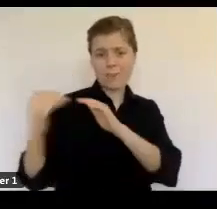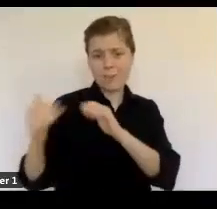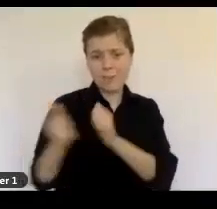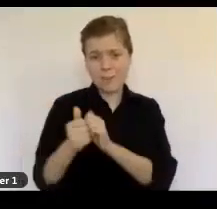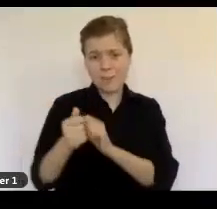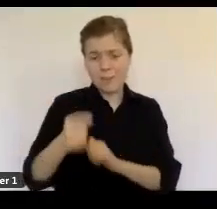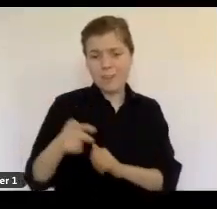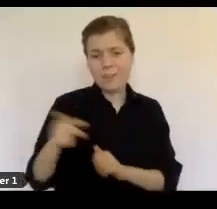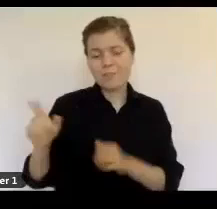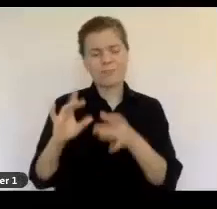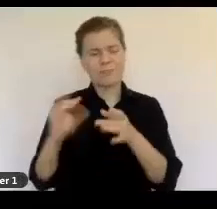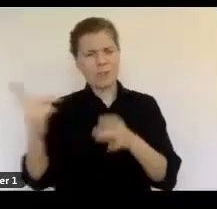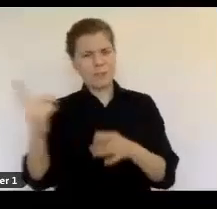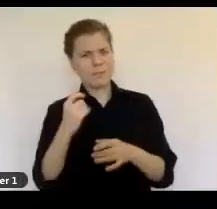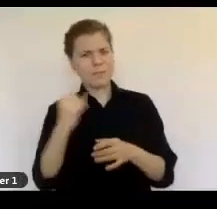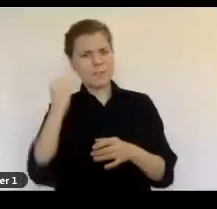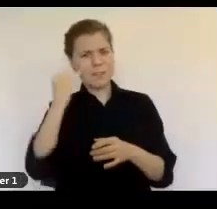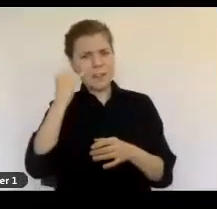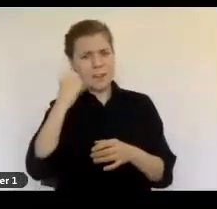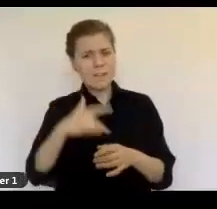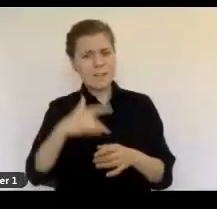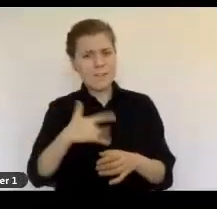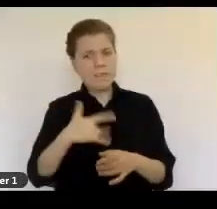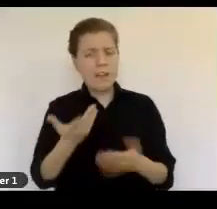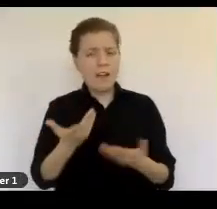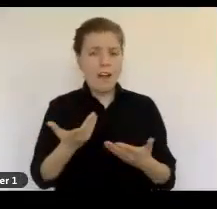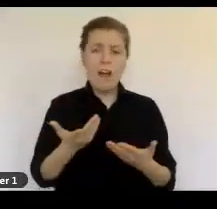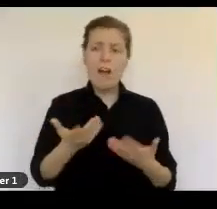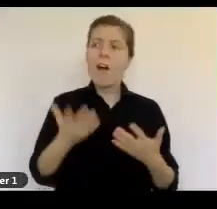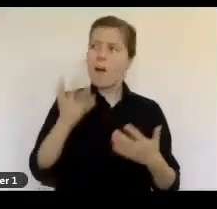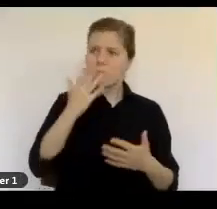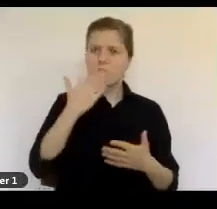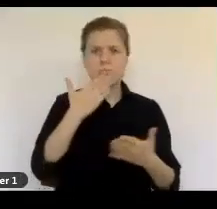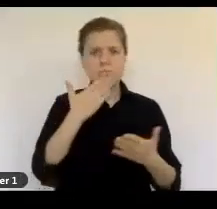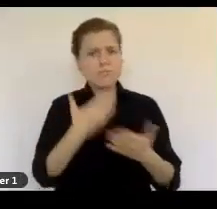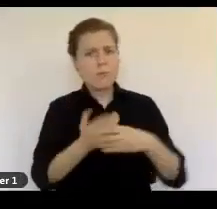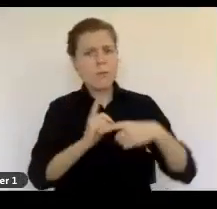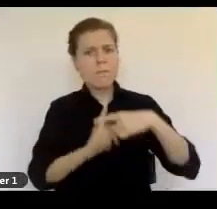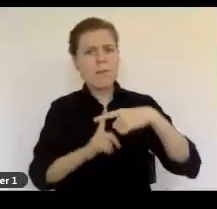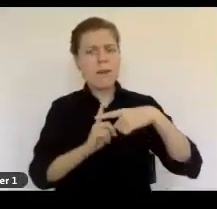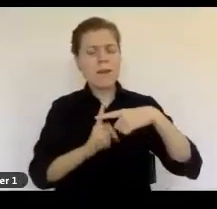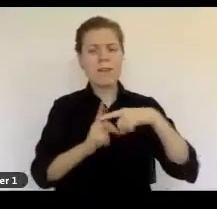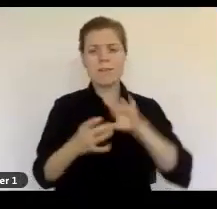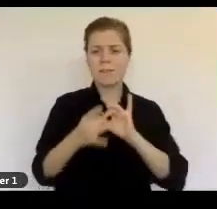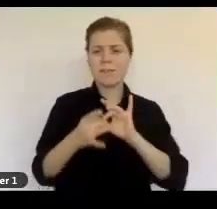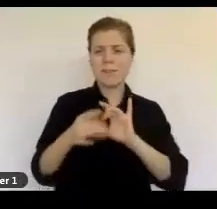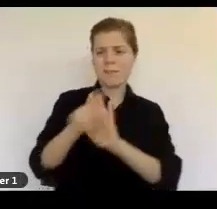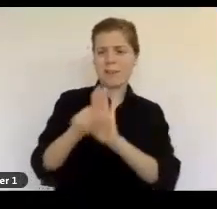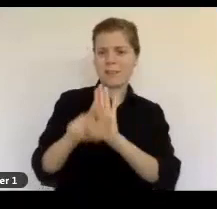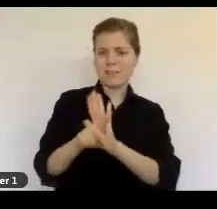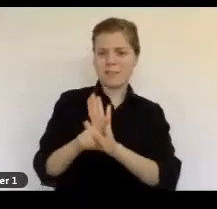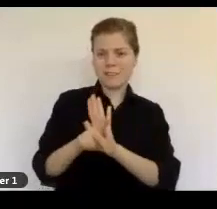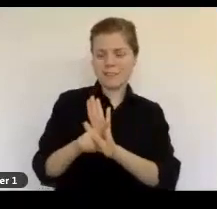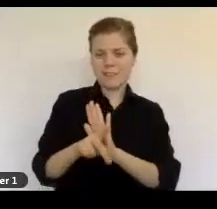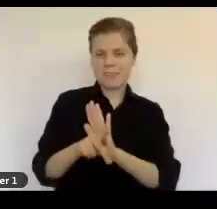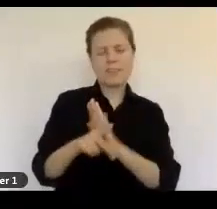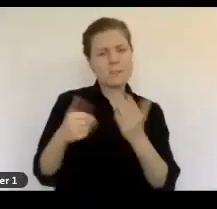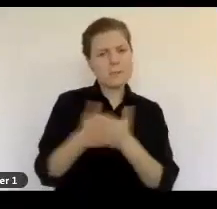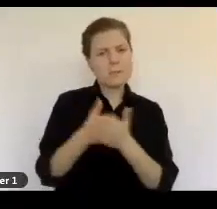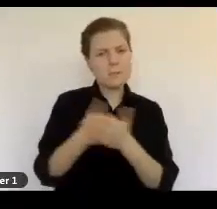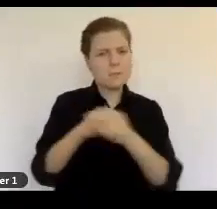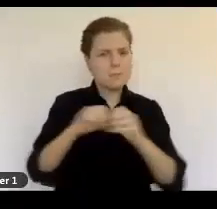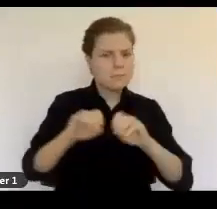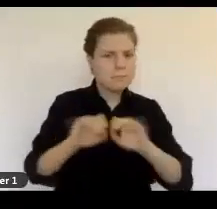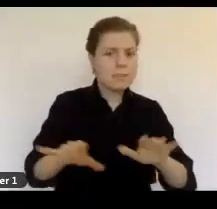Great. Thank you so much for that, Mike. I was talking to a former colleague yesterday, and she asked if I was feeling hopeful by some